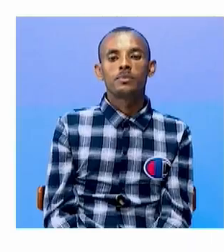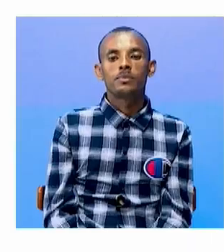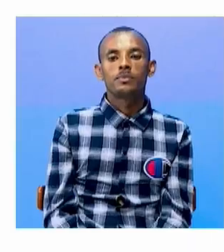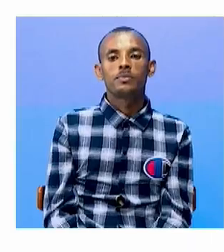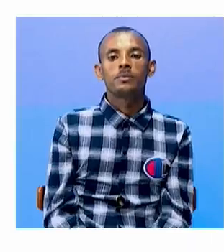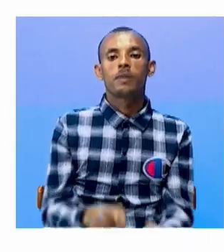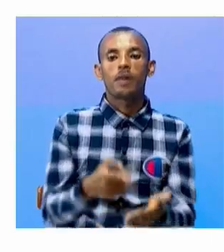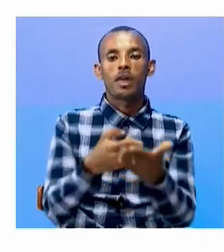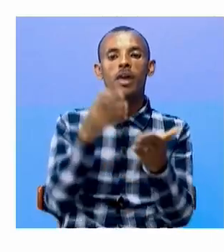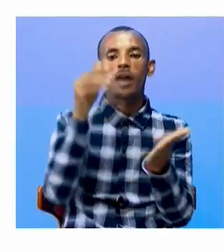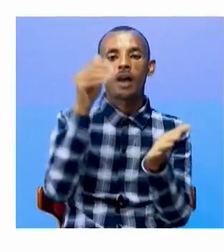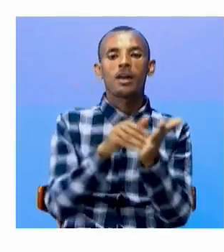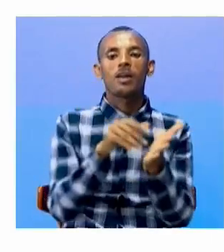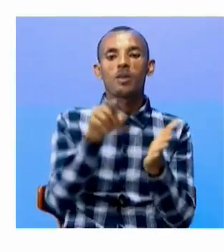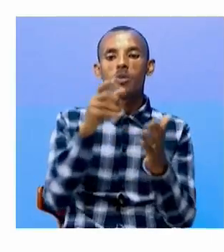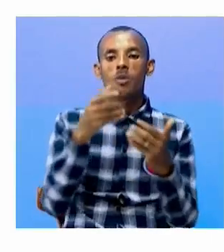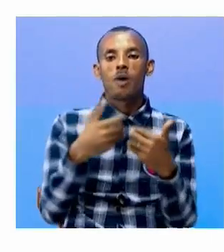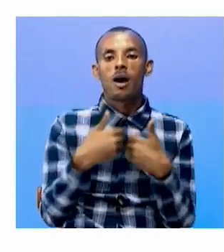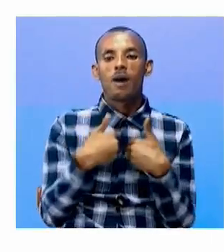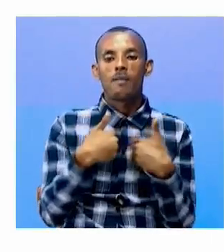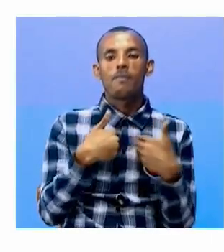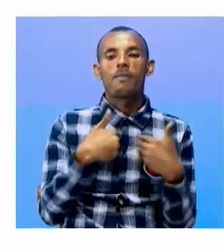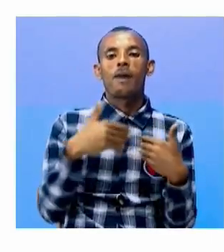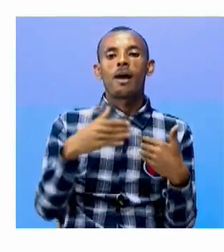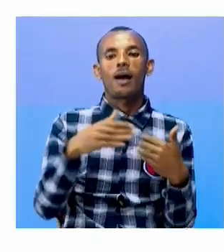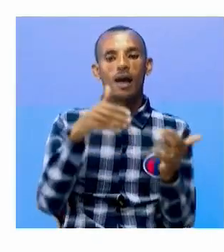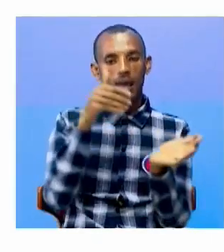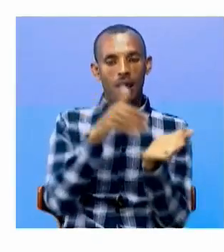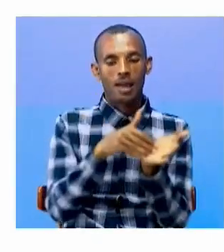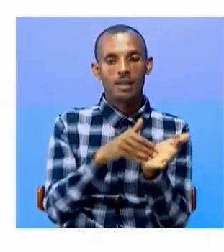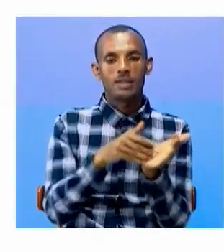here again you have this balance.